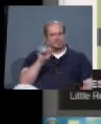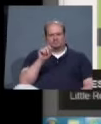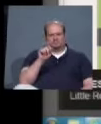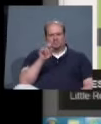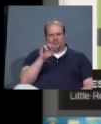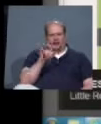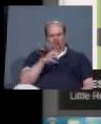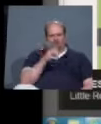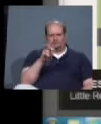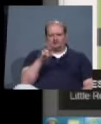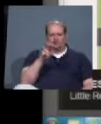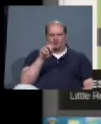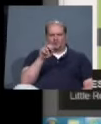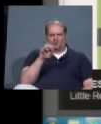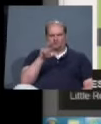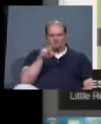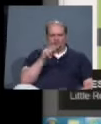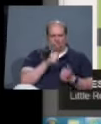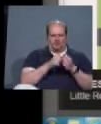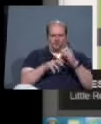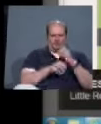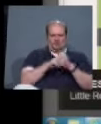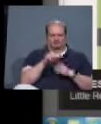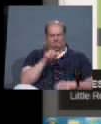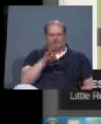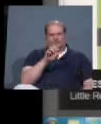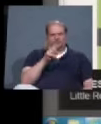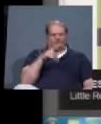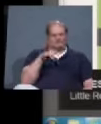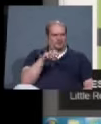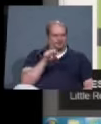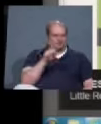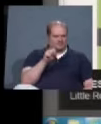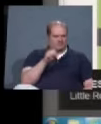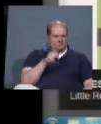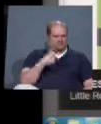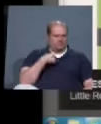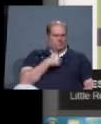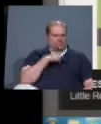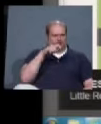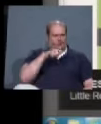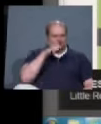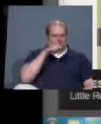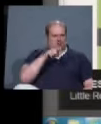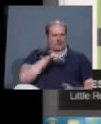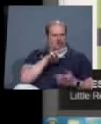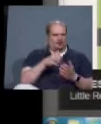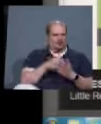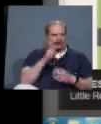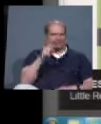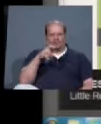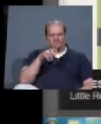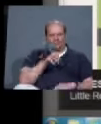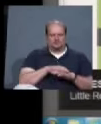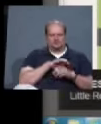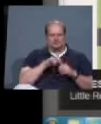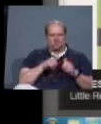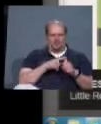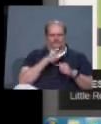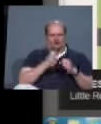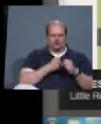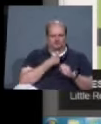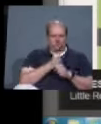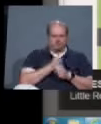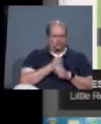and Roosevelt with an additional 24 spaces. We should not need all that space on the first